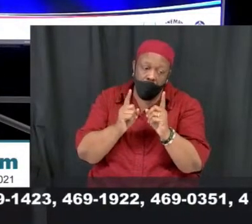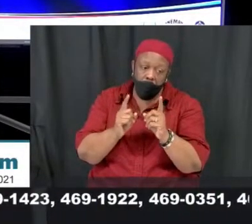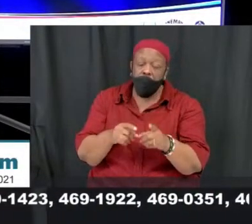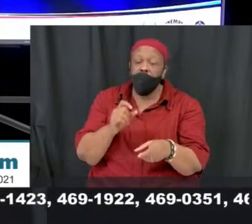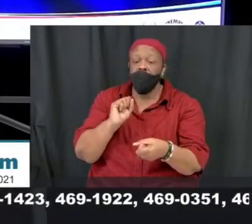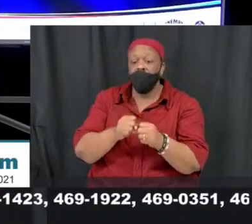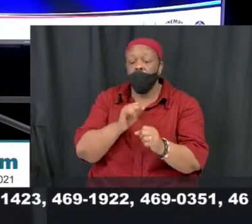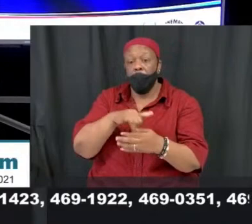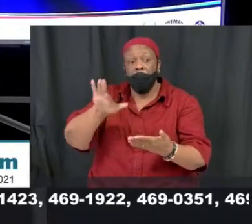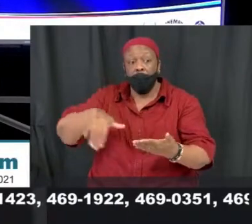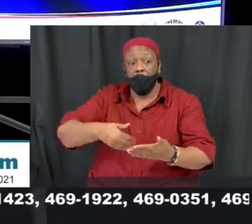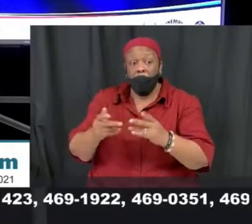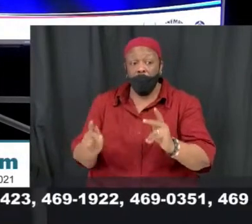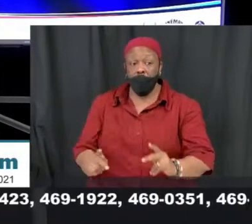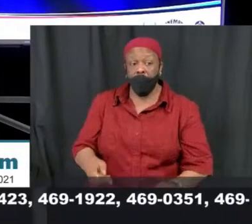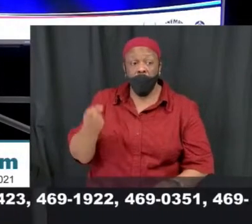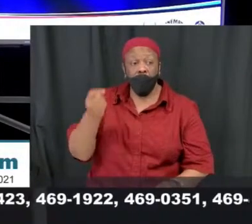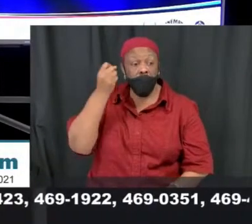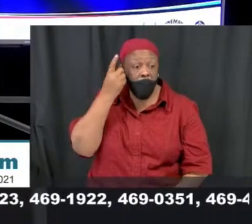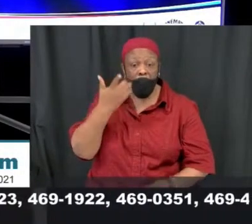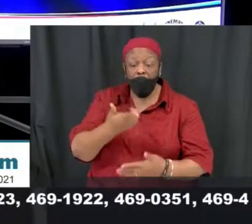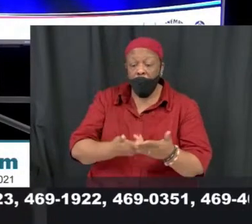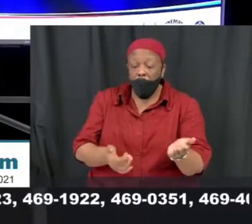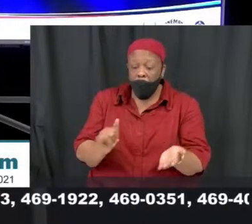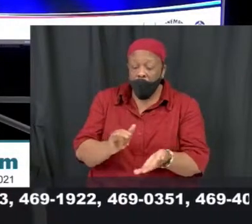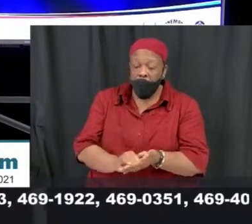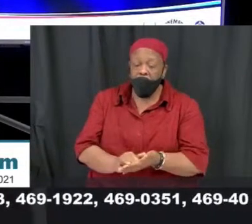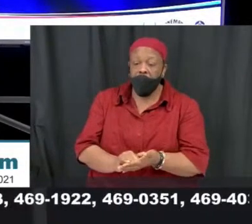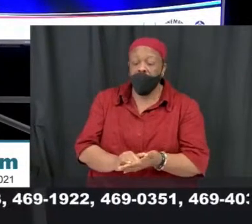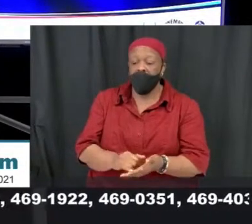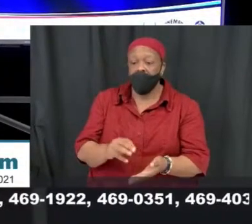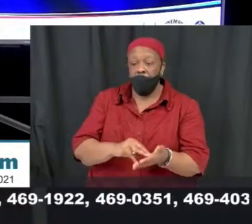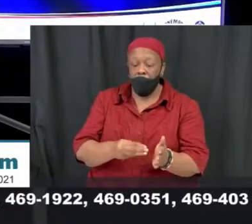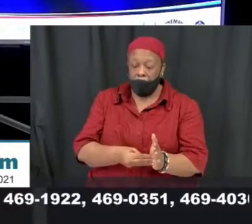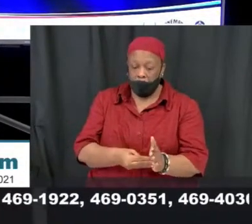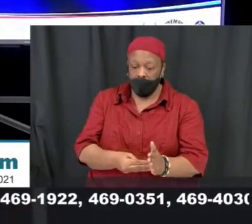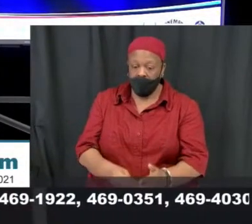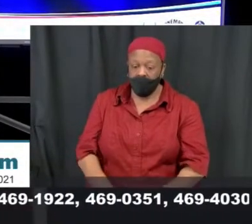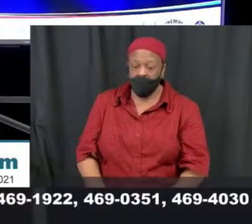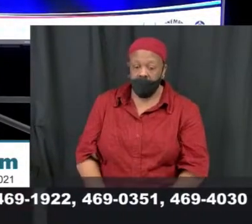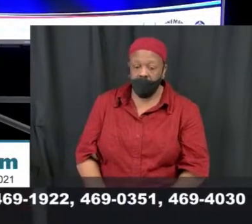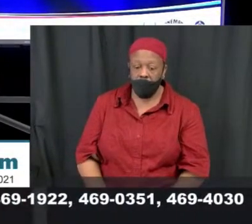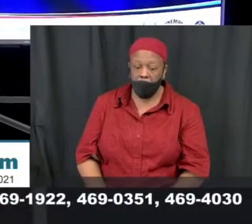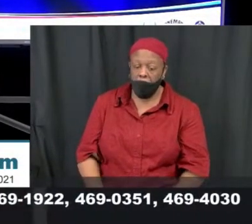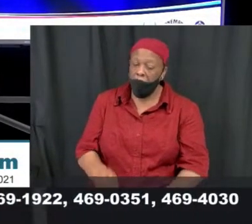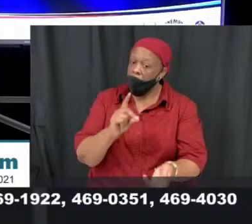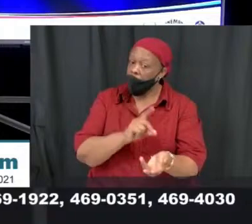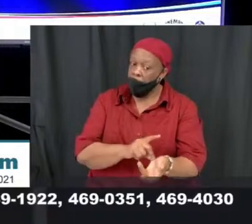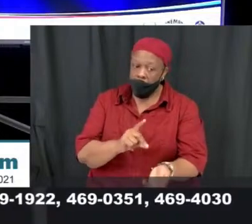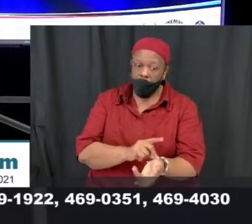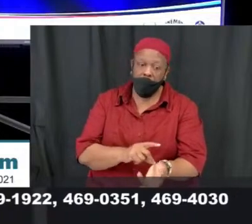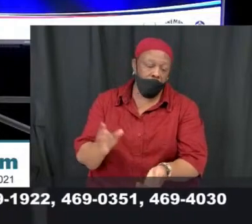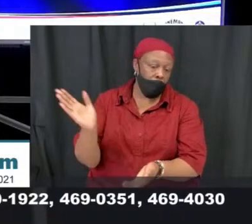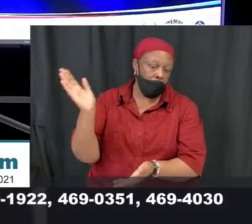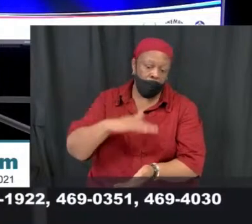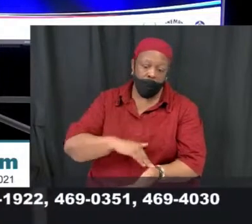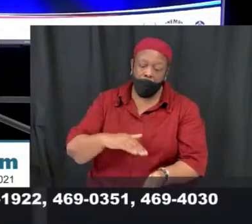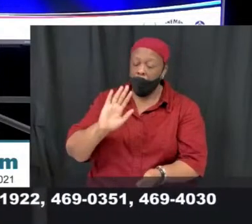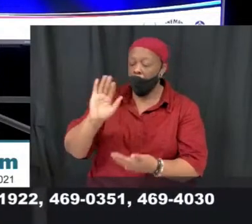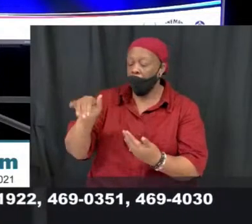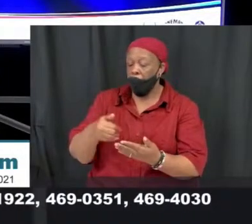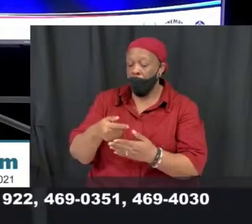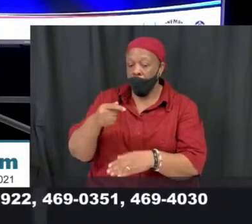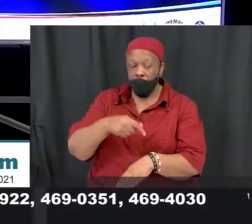us prepared, but getting you prepared in actuality. The doctors have been here speaking to